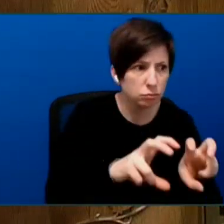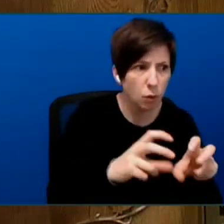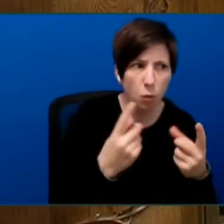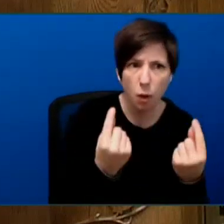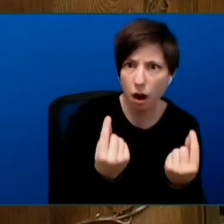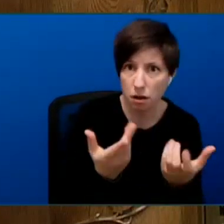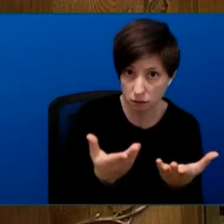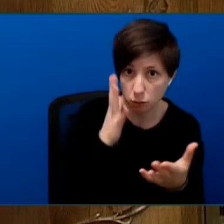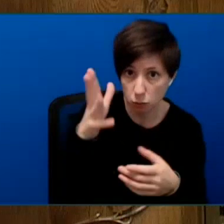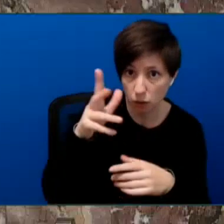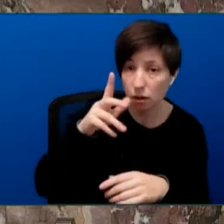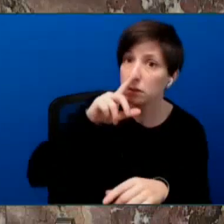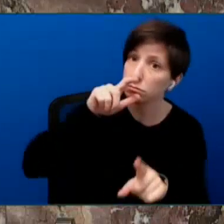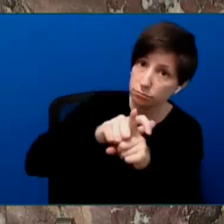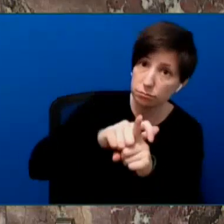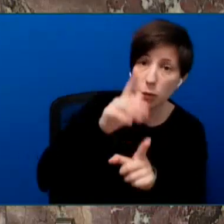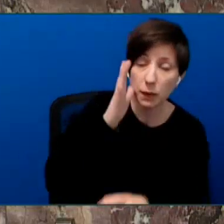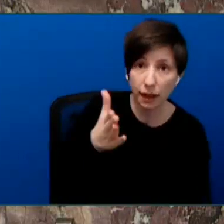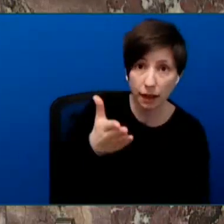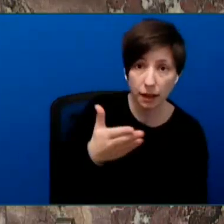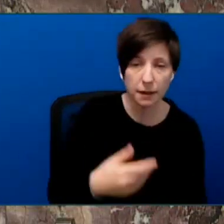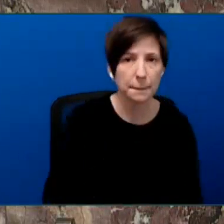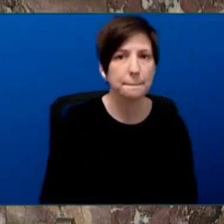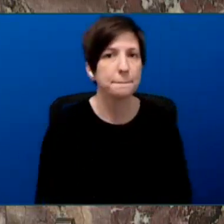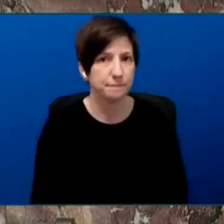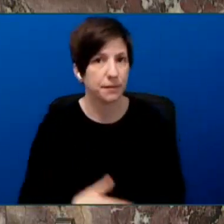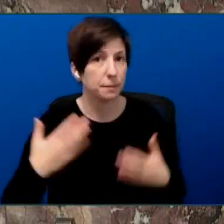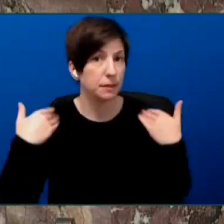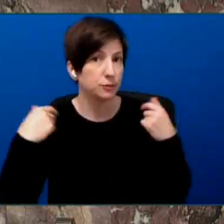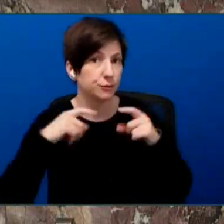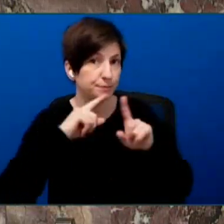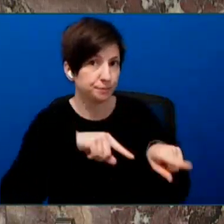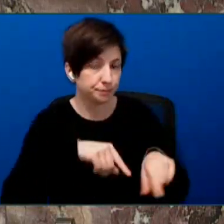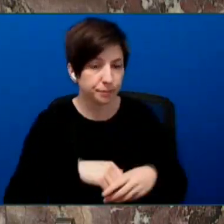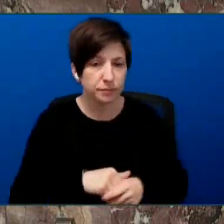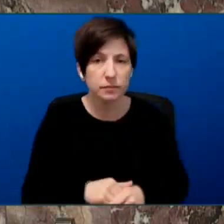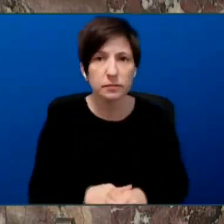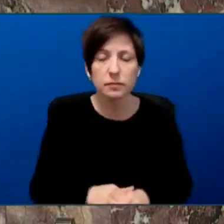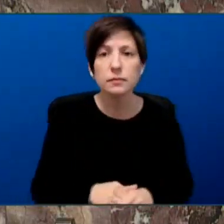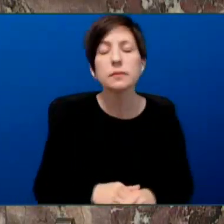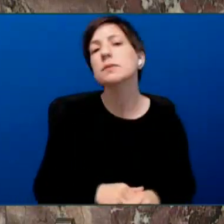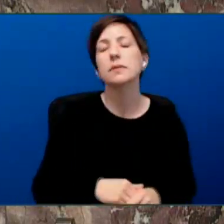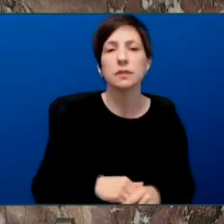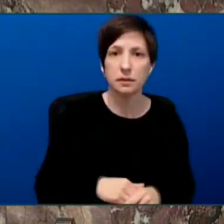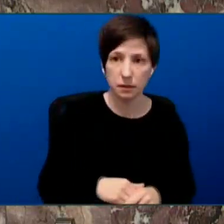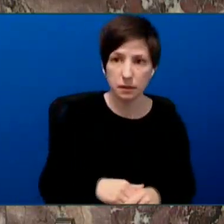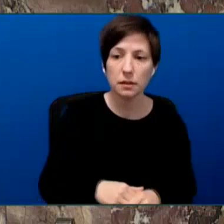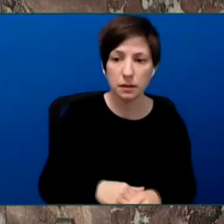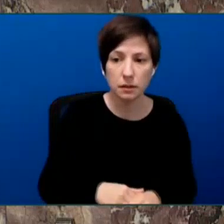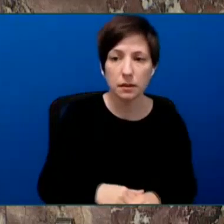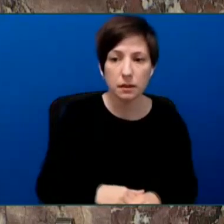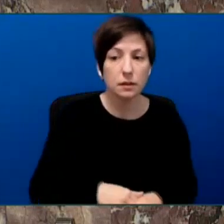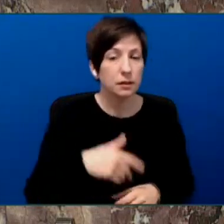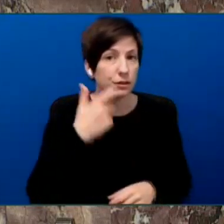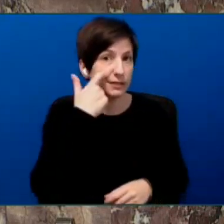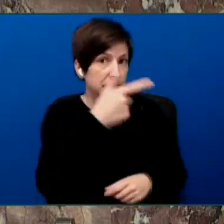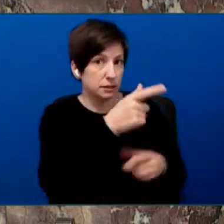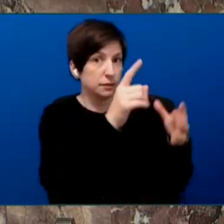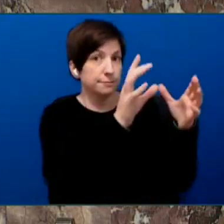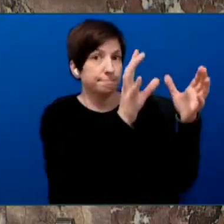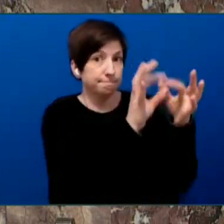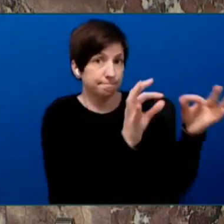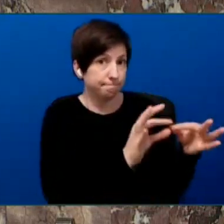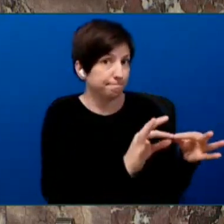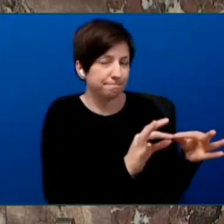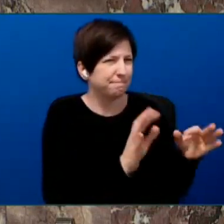Minister. Thanks very much, Honourable Speaker. And I would just say that contrary to those claims, what we know is that the